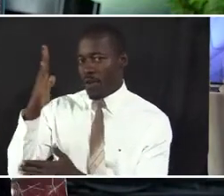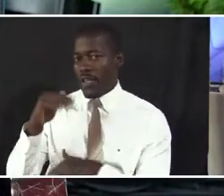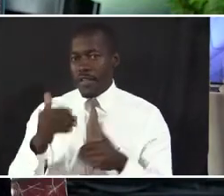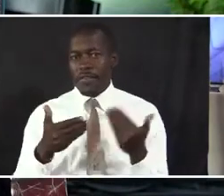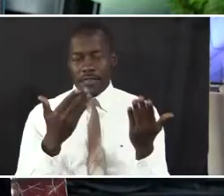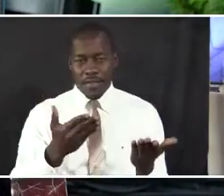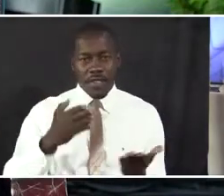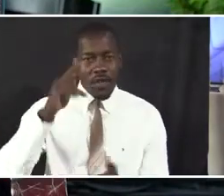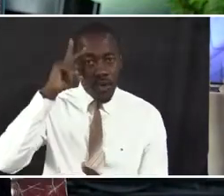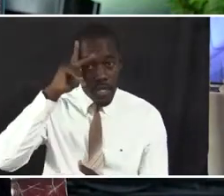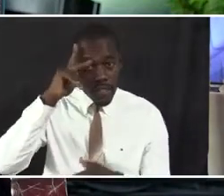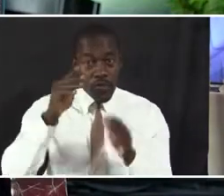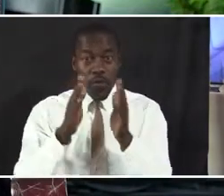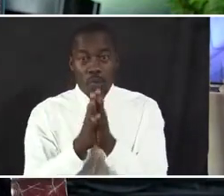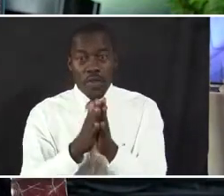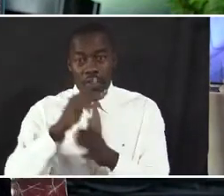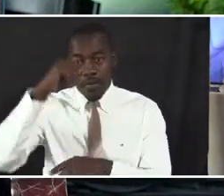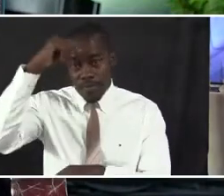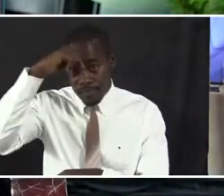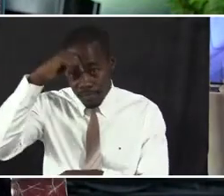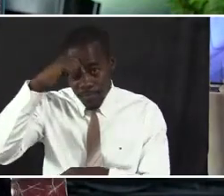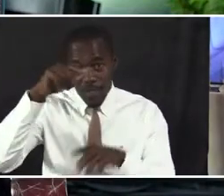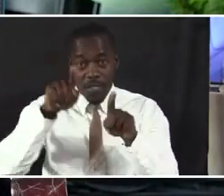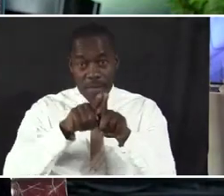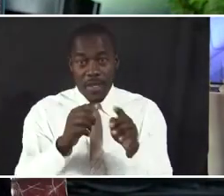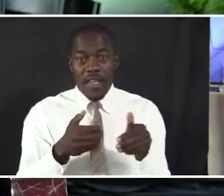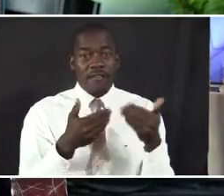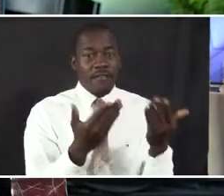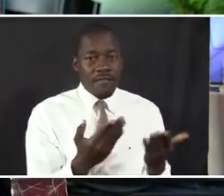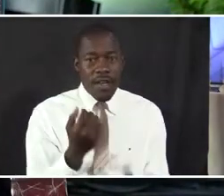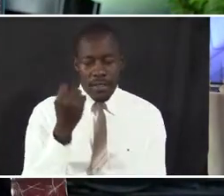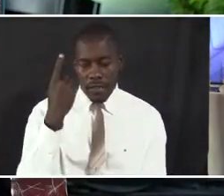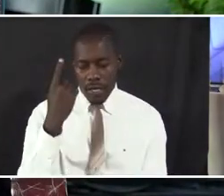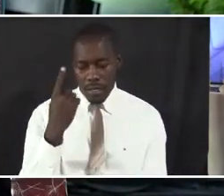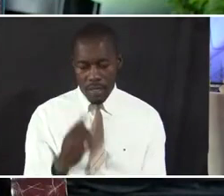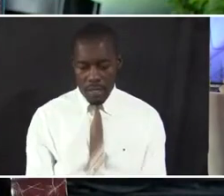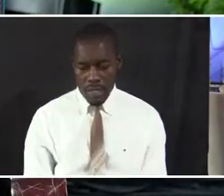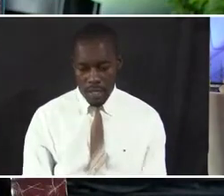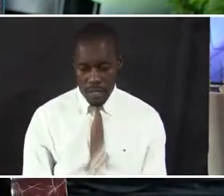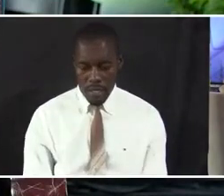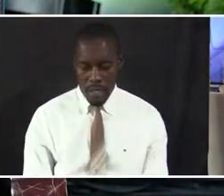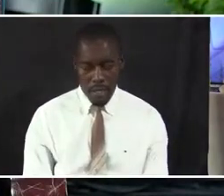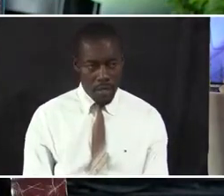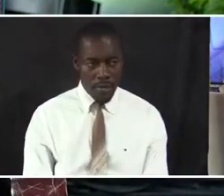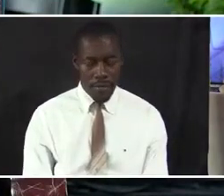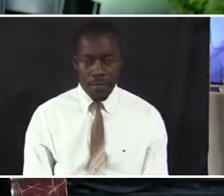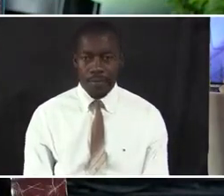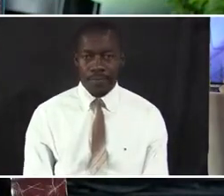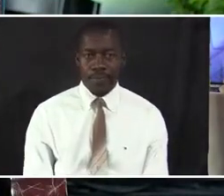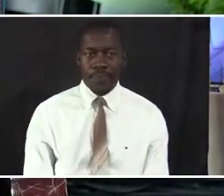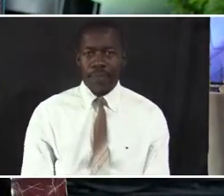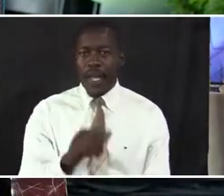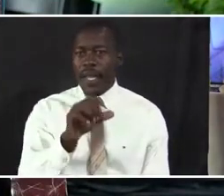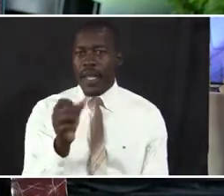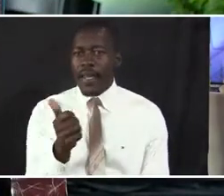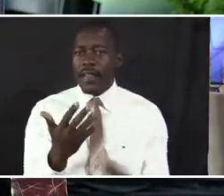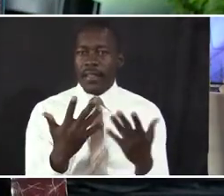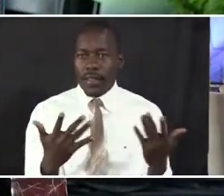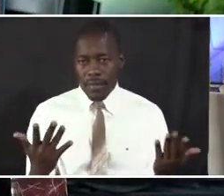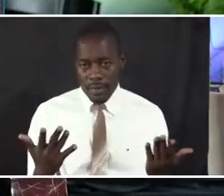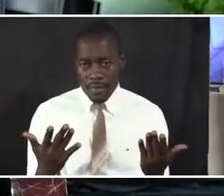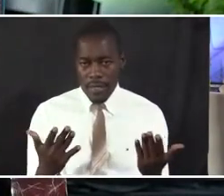wisdom. It is only God who gives knowledge and understanding. So any foundation